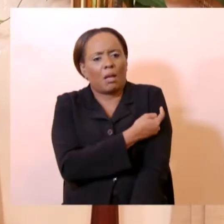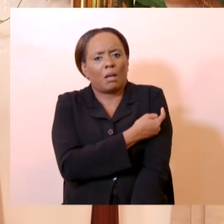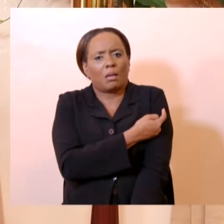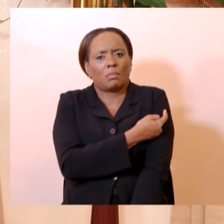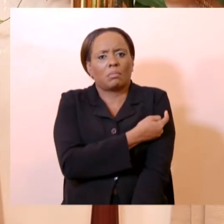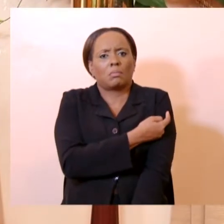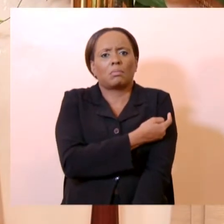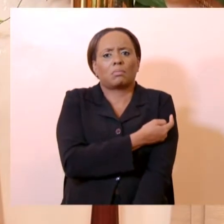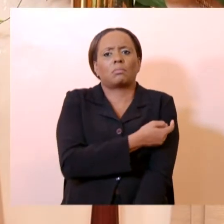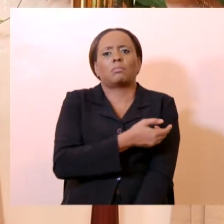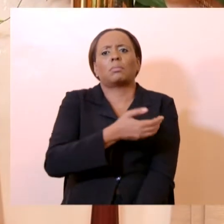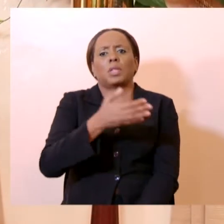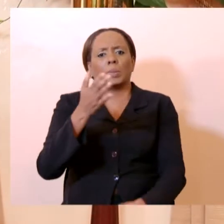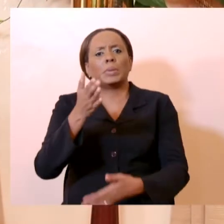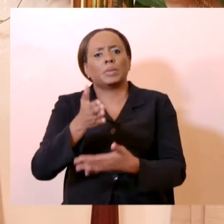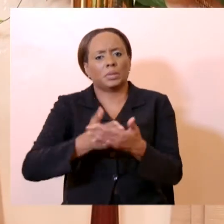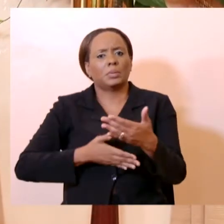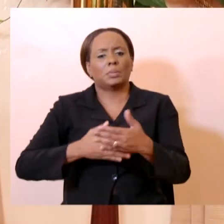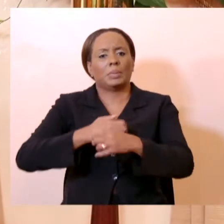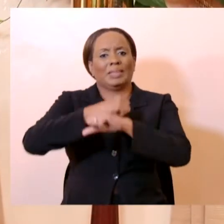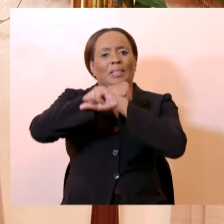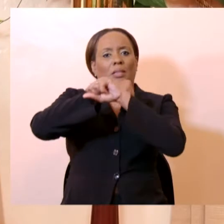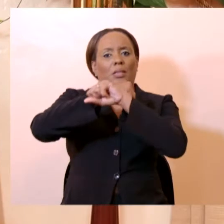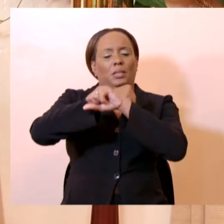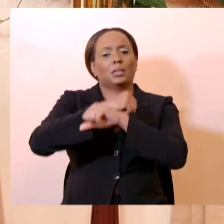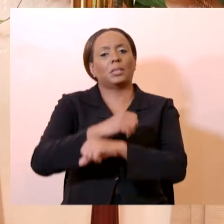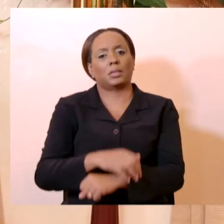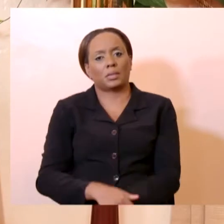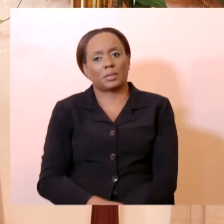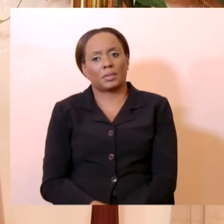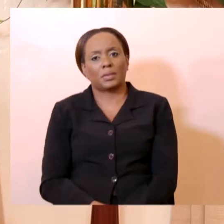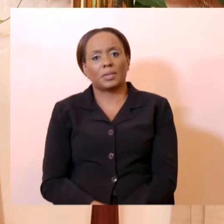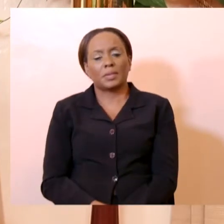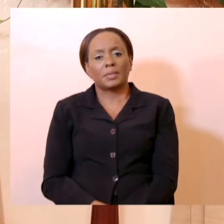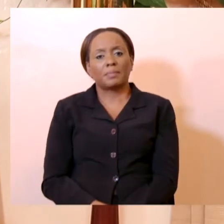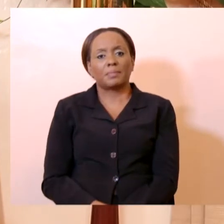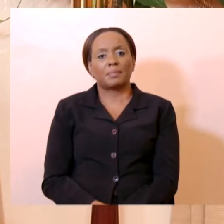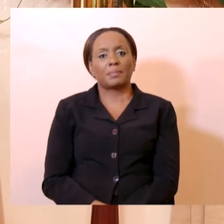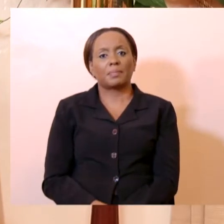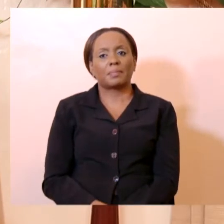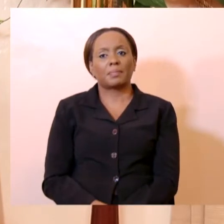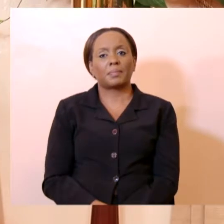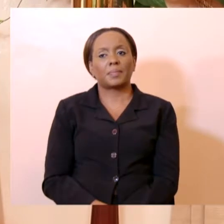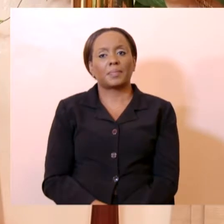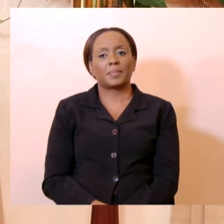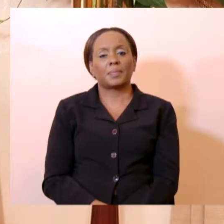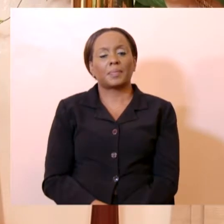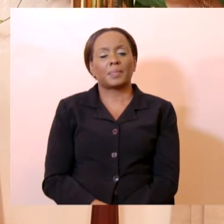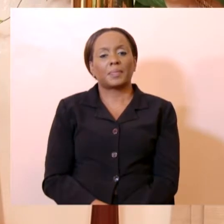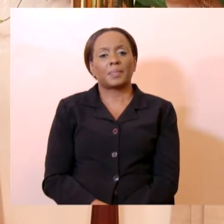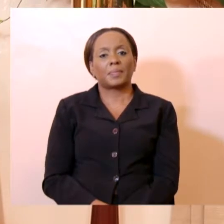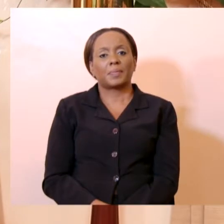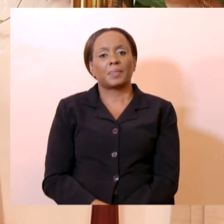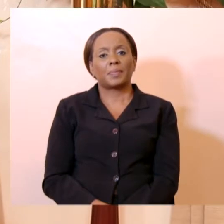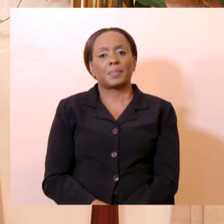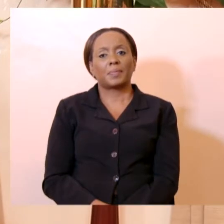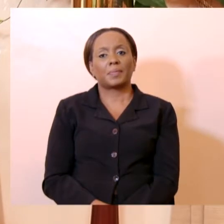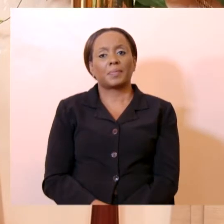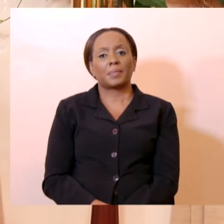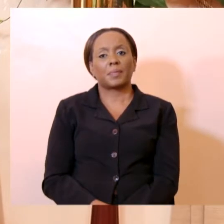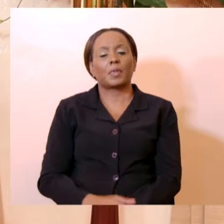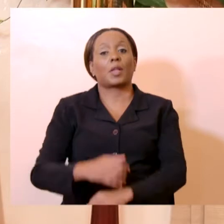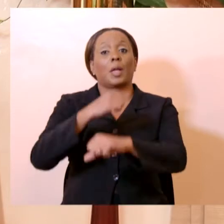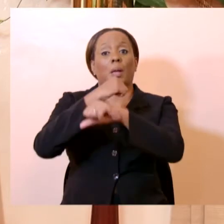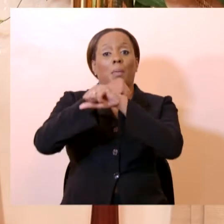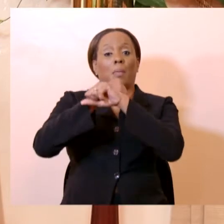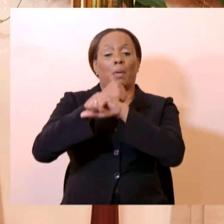of the vaccine is administered. That protection will start to become practical to